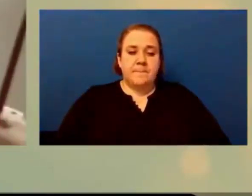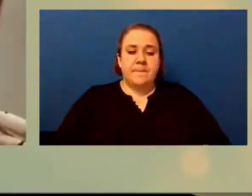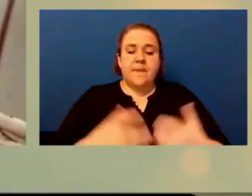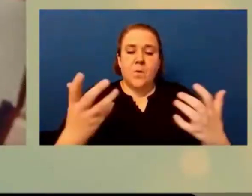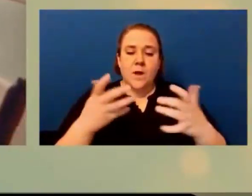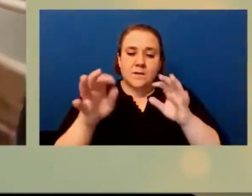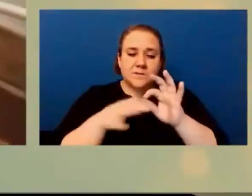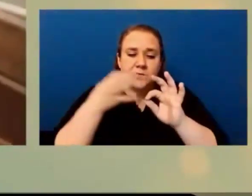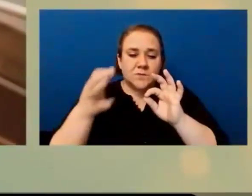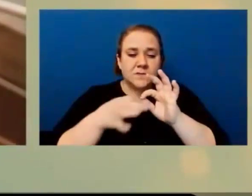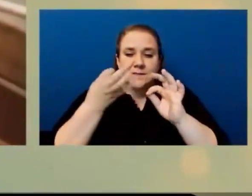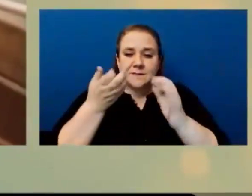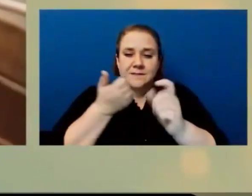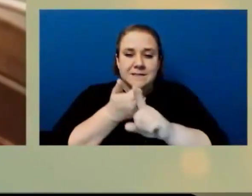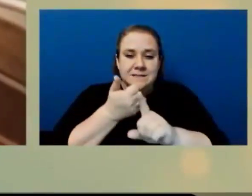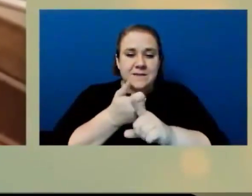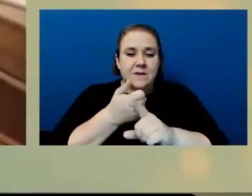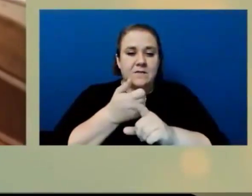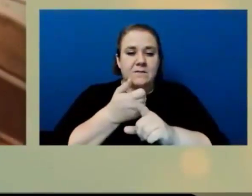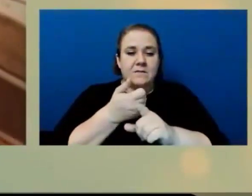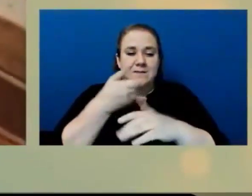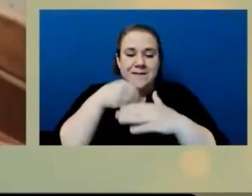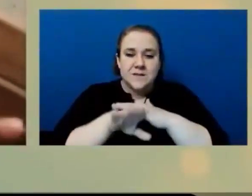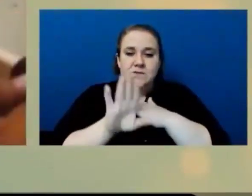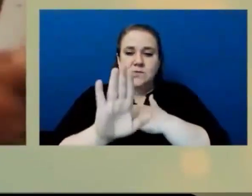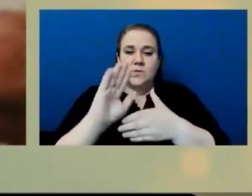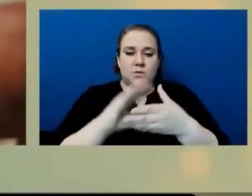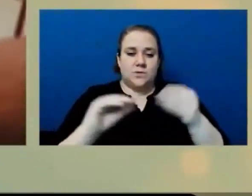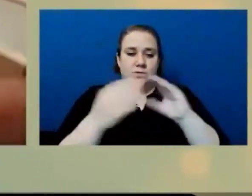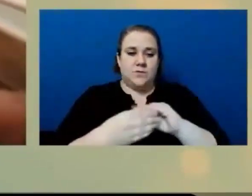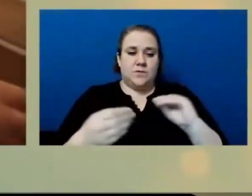What is weaving itself into your story?